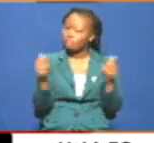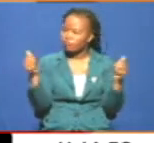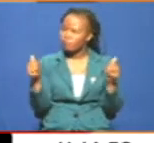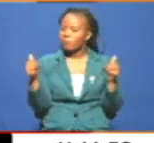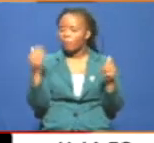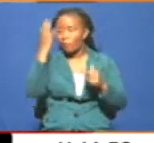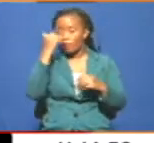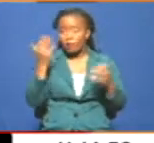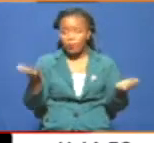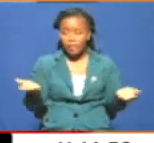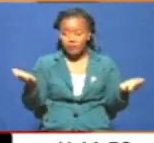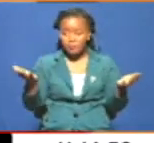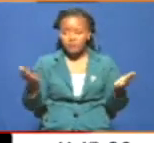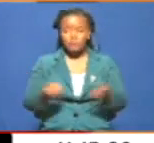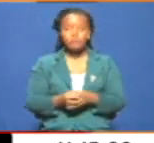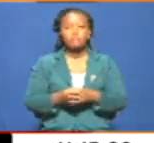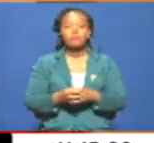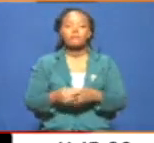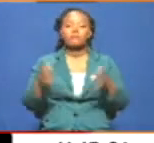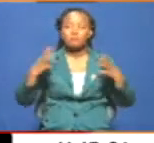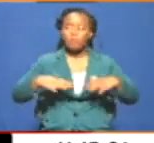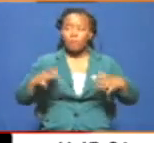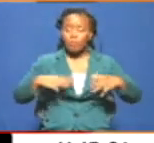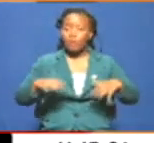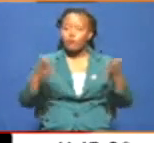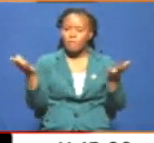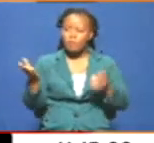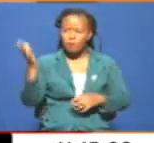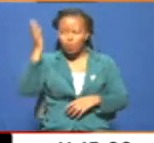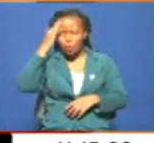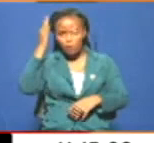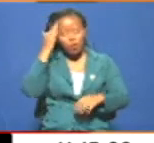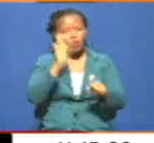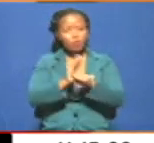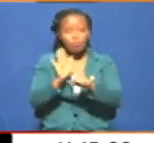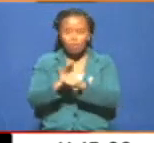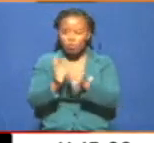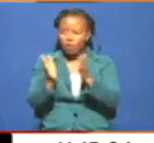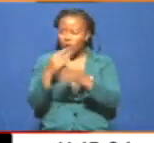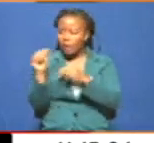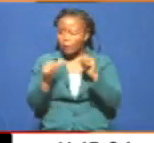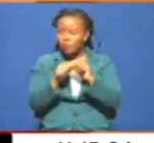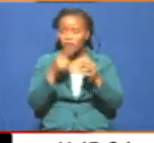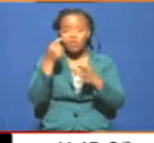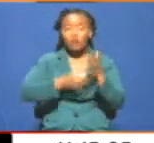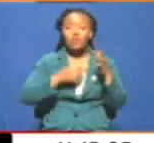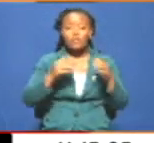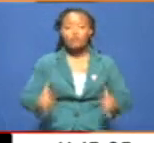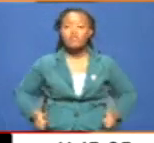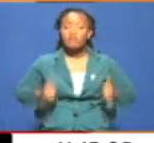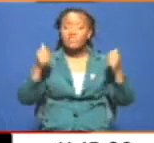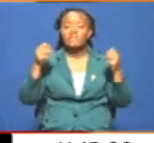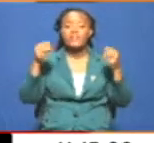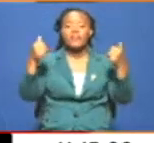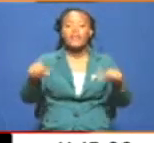one, people are sensitive to the cost of living, and so any solution that in any